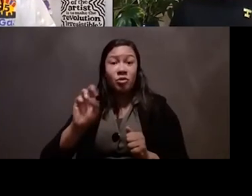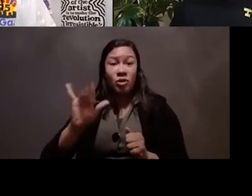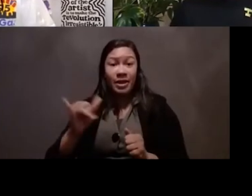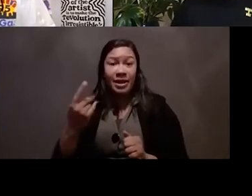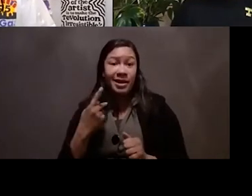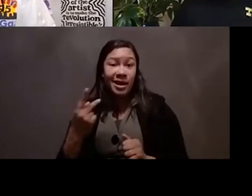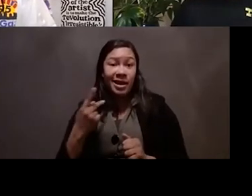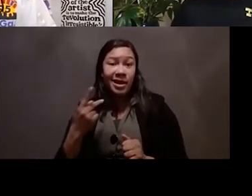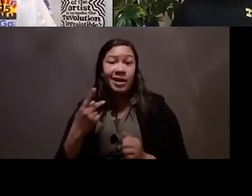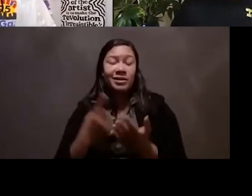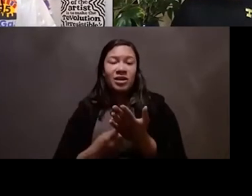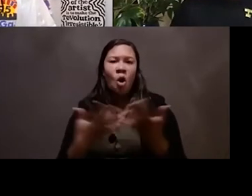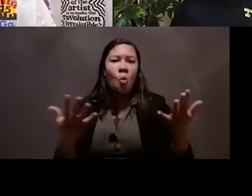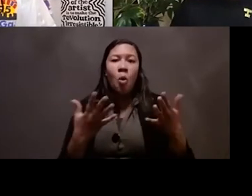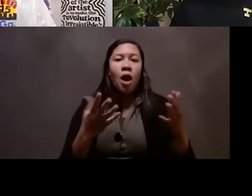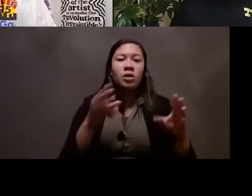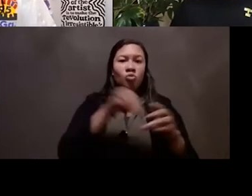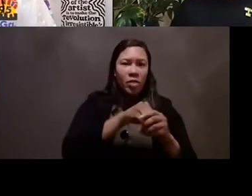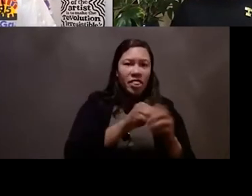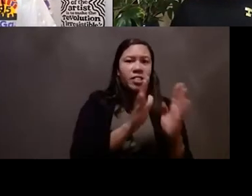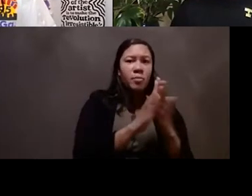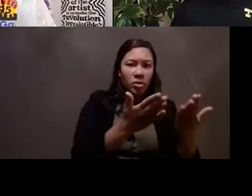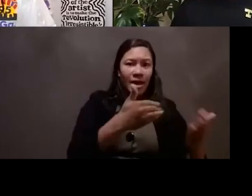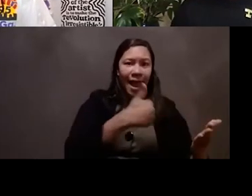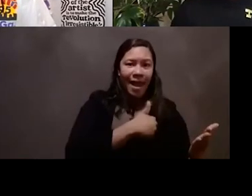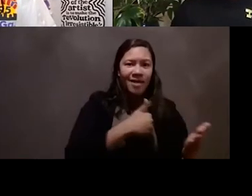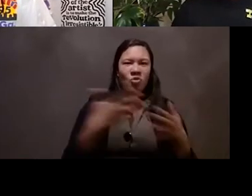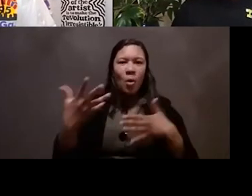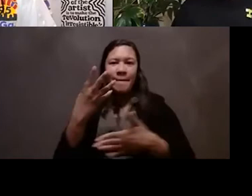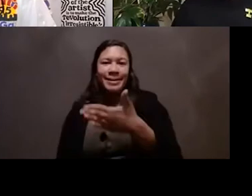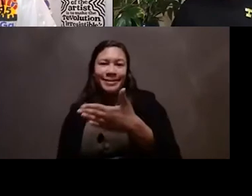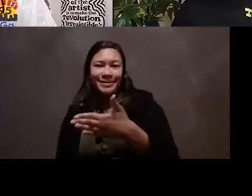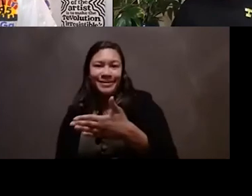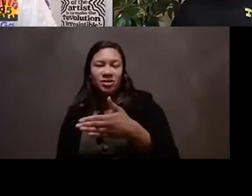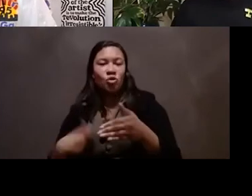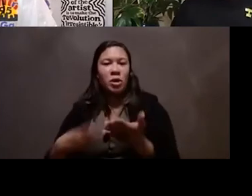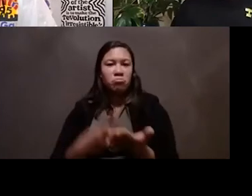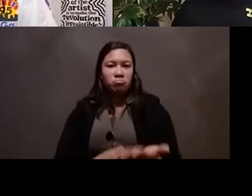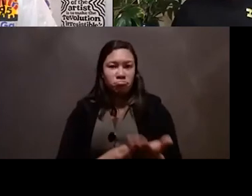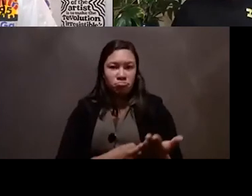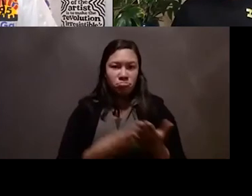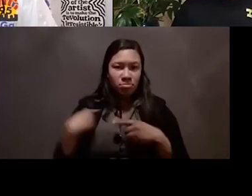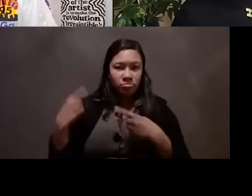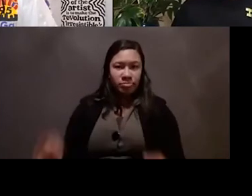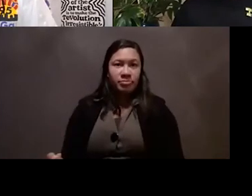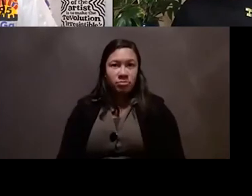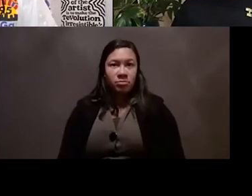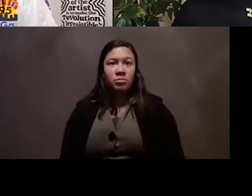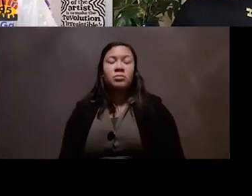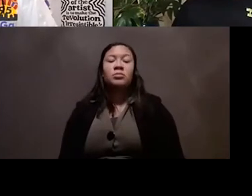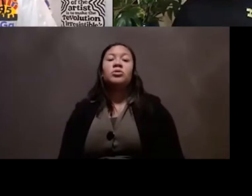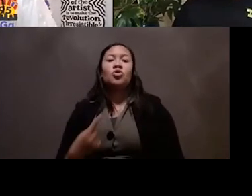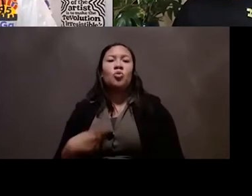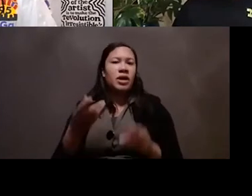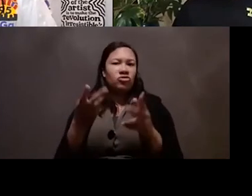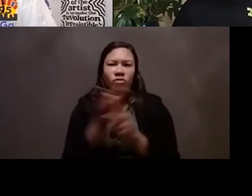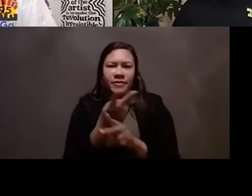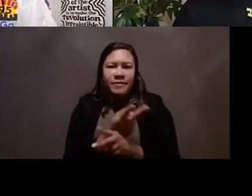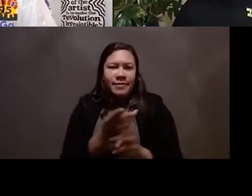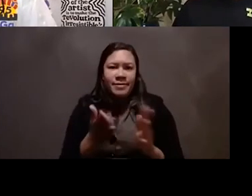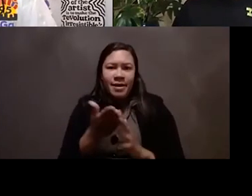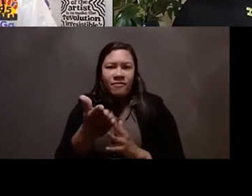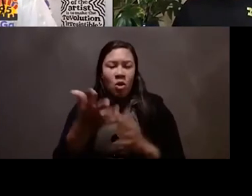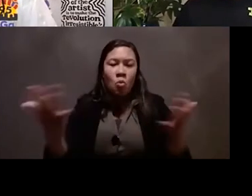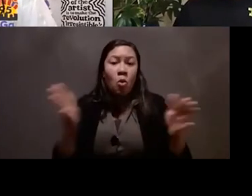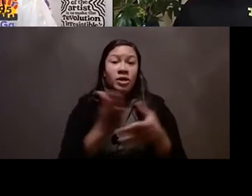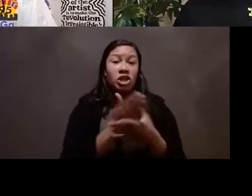in the book. And, you know, even as all of us continue to navigate how we and what we share about our lives and our